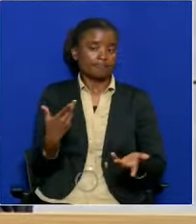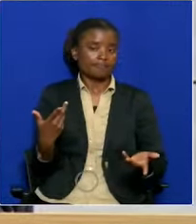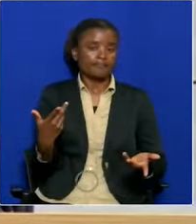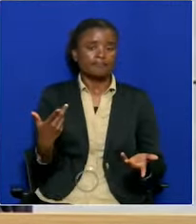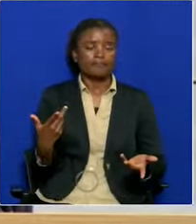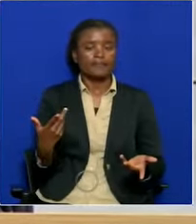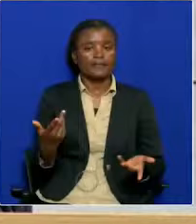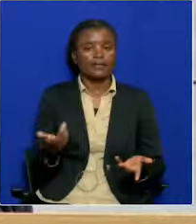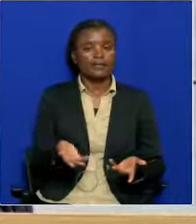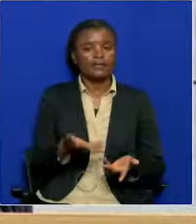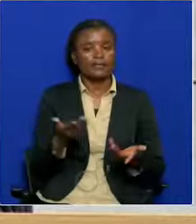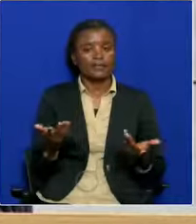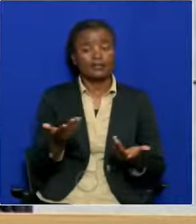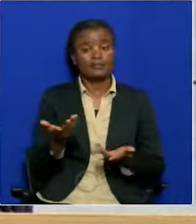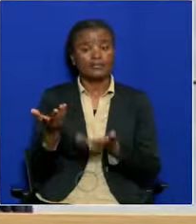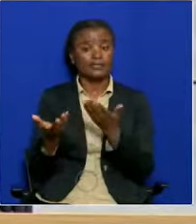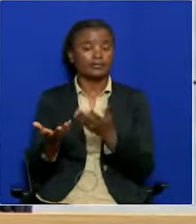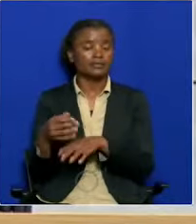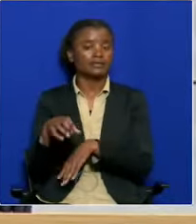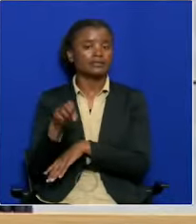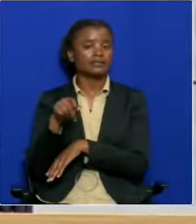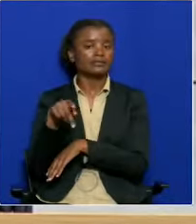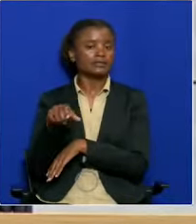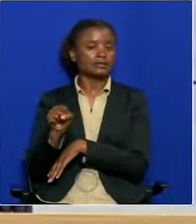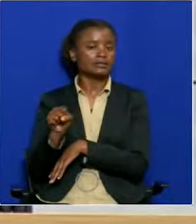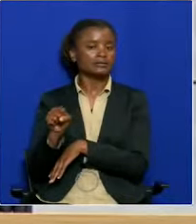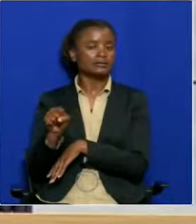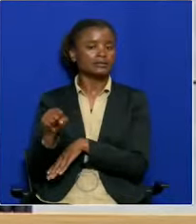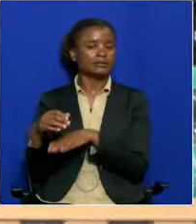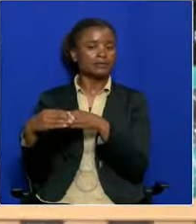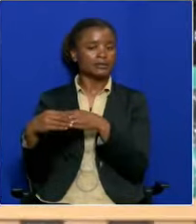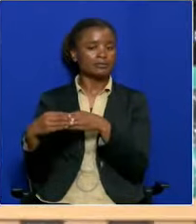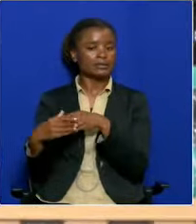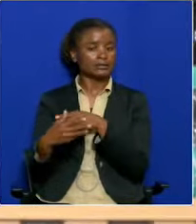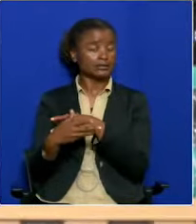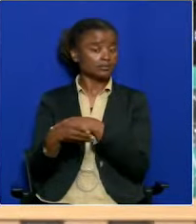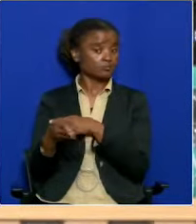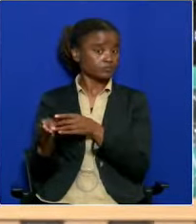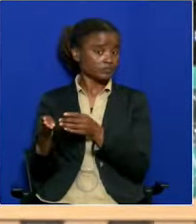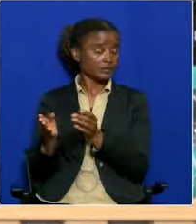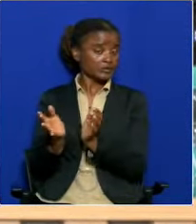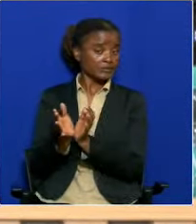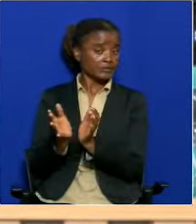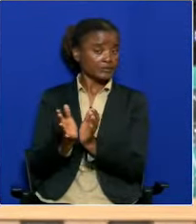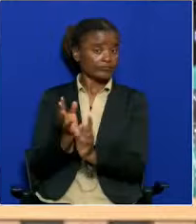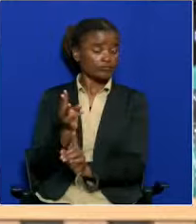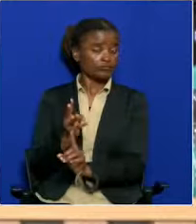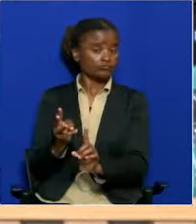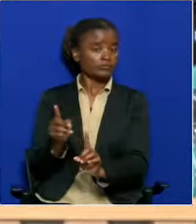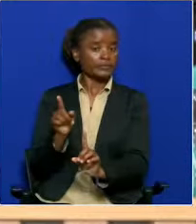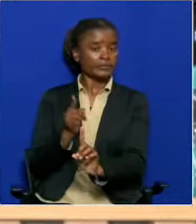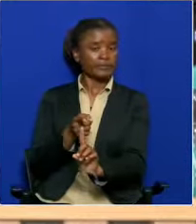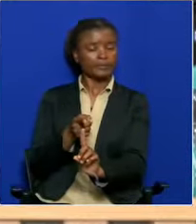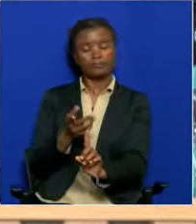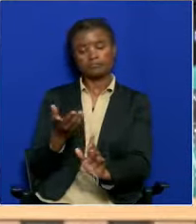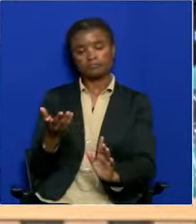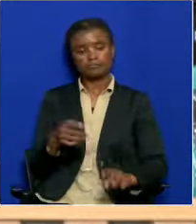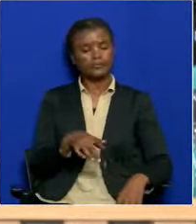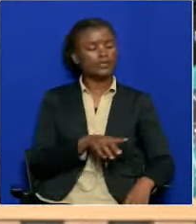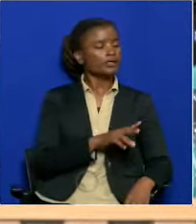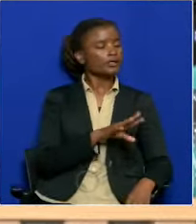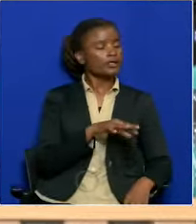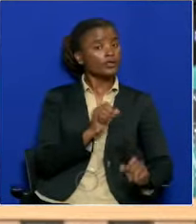SAPS members sharing and whatsoever. And are you aware that he had also exchanged this